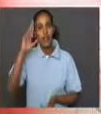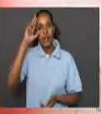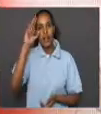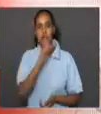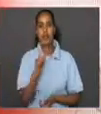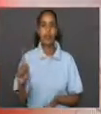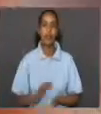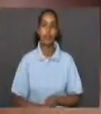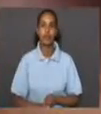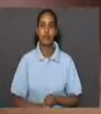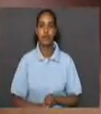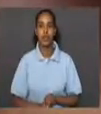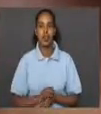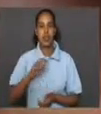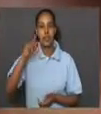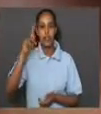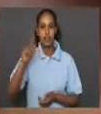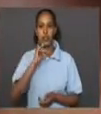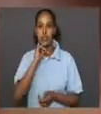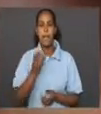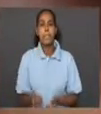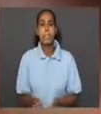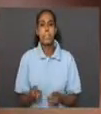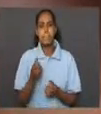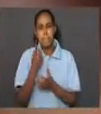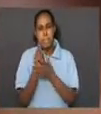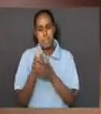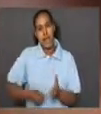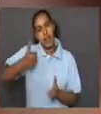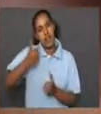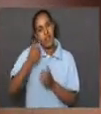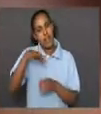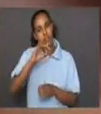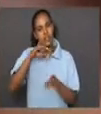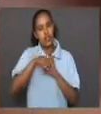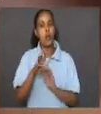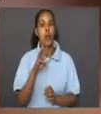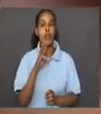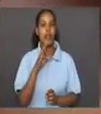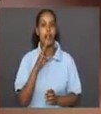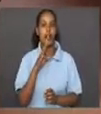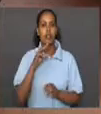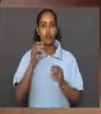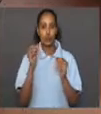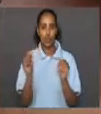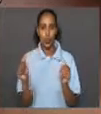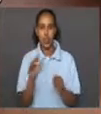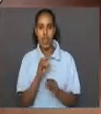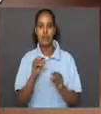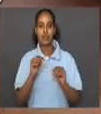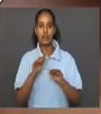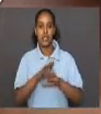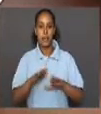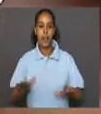Hello, everyone. Phosphorus is mainly found in water, soil,